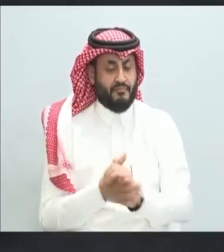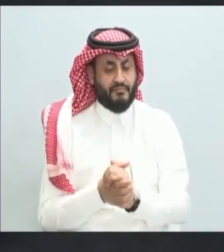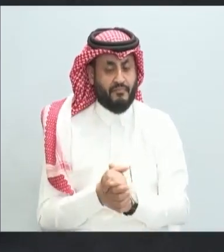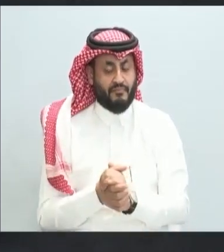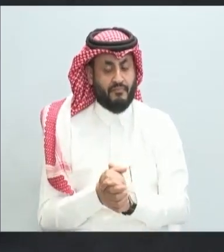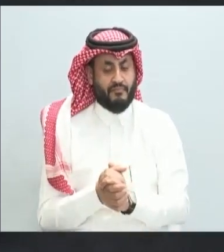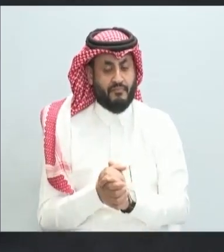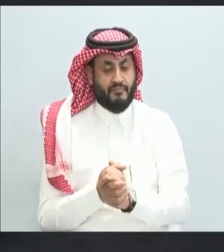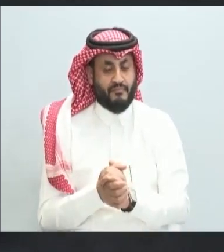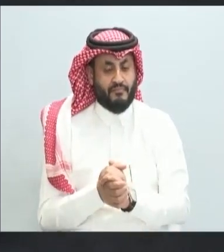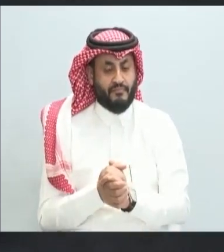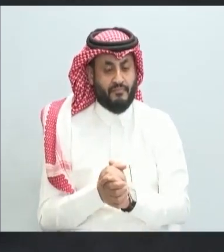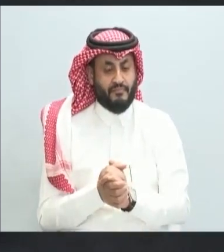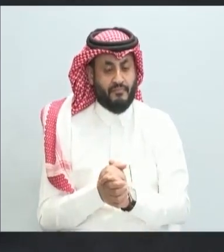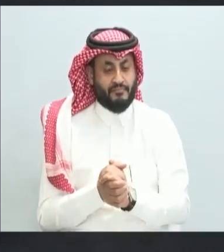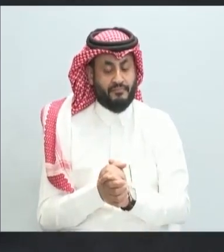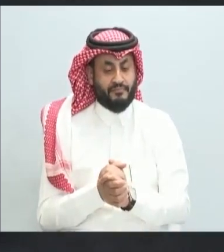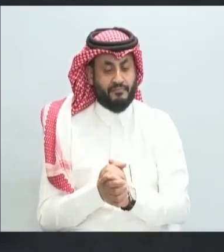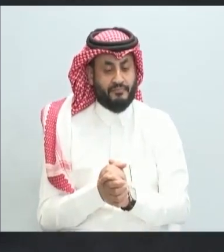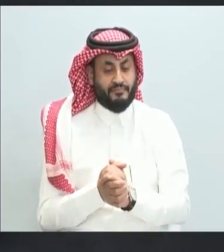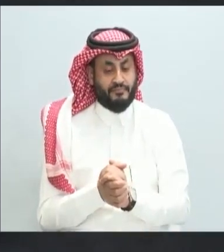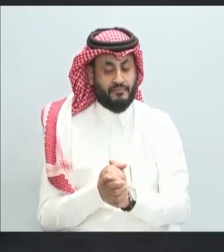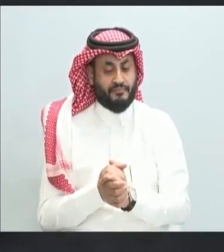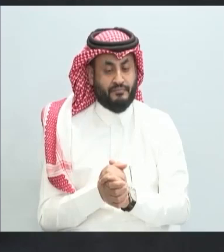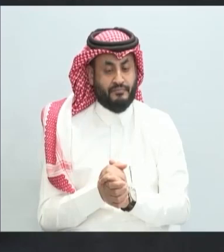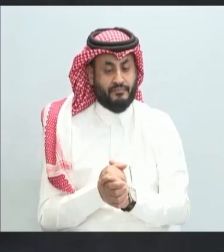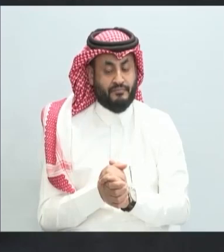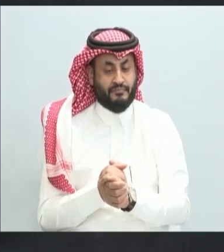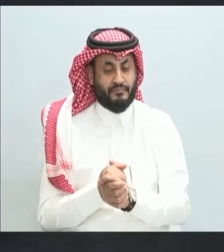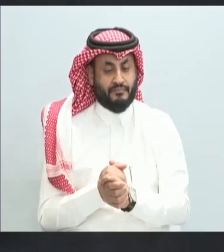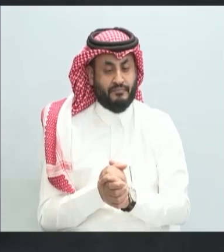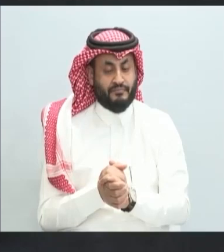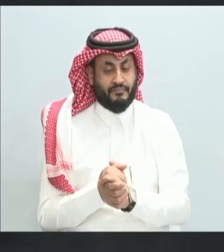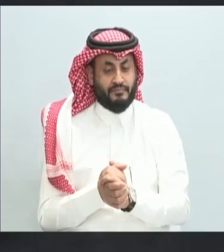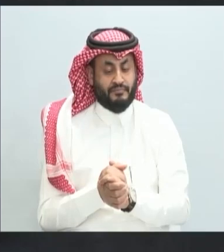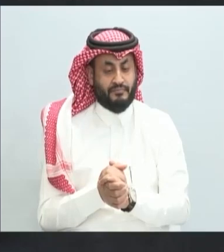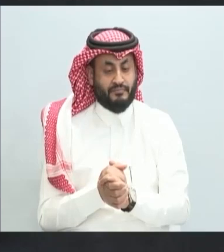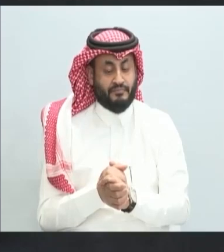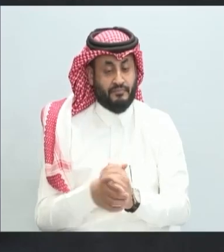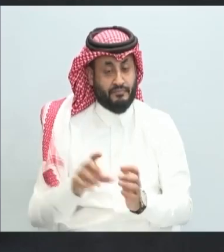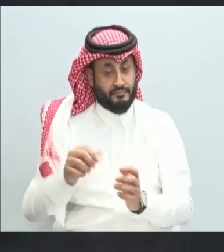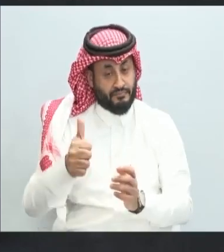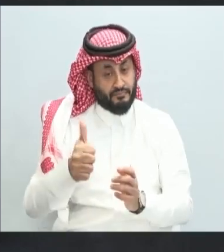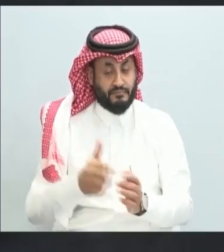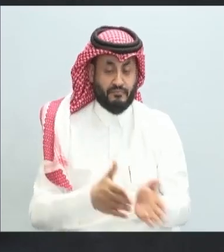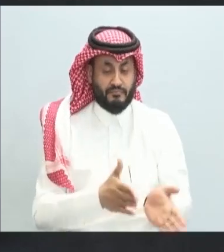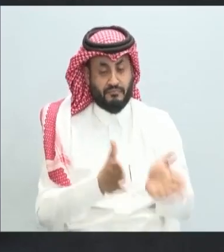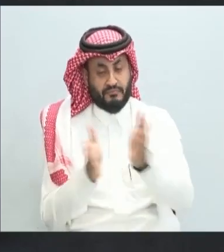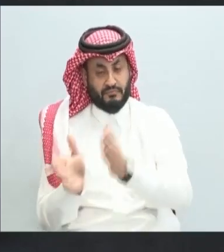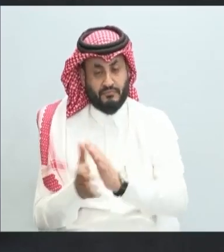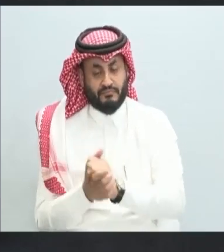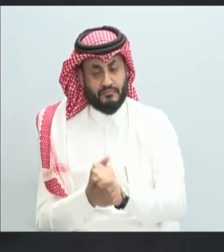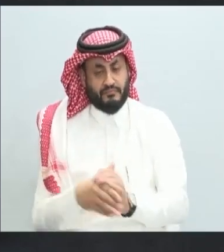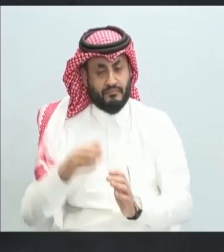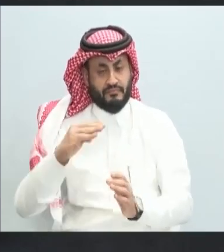such sentences. So now, good job first, and then let us move on to